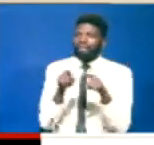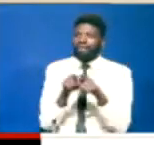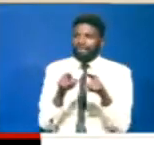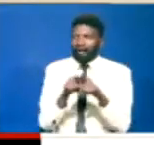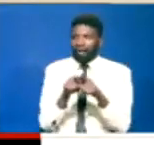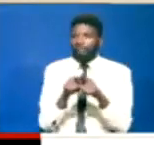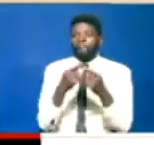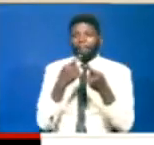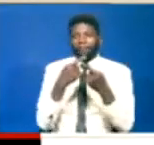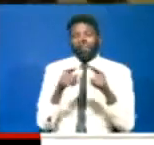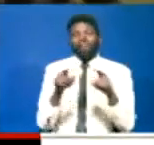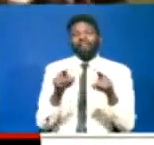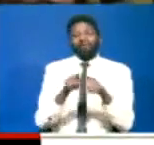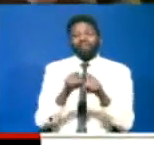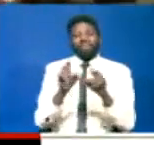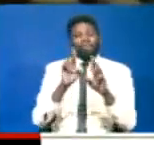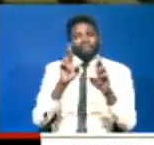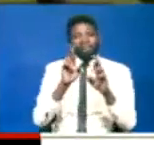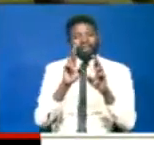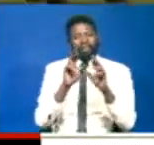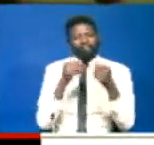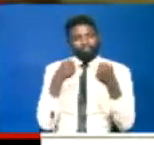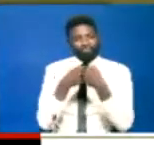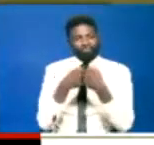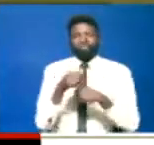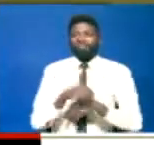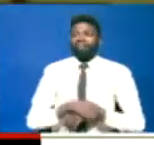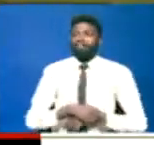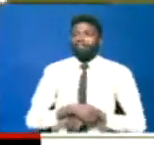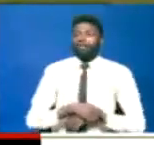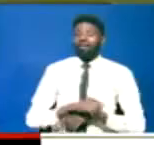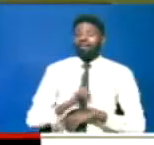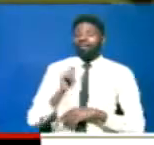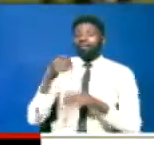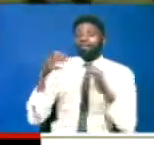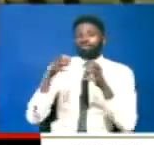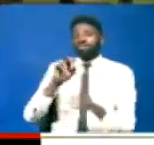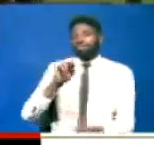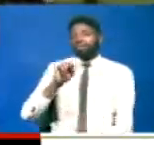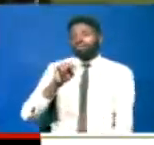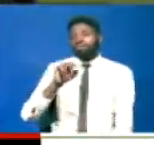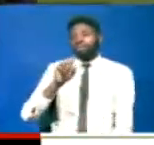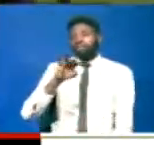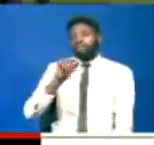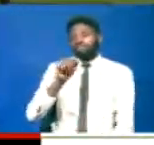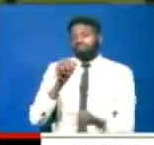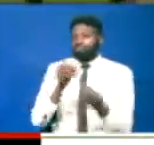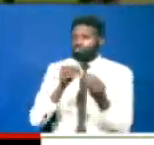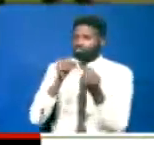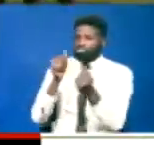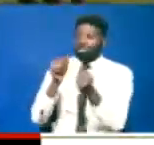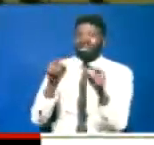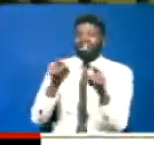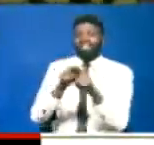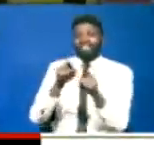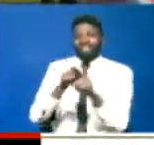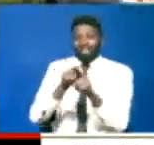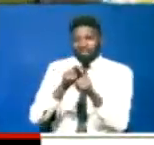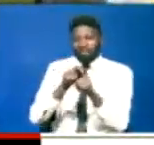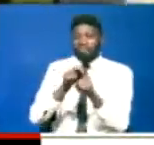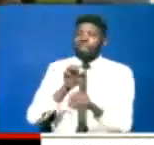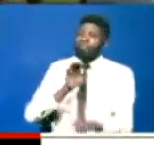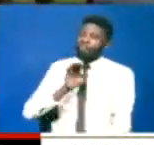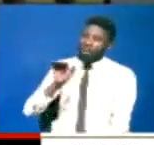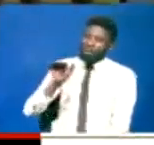pretty much ready for war. Kenya's opponent in the final, Namibia, beat the Zimbabwe Seabolts 34-19. Kenya and